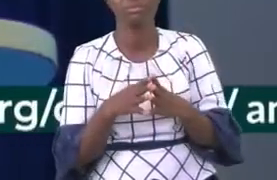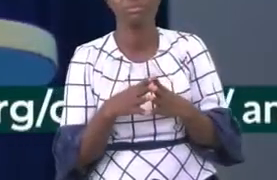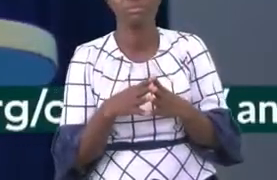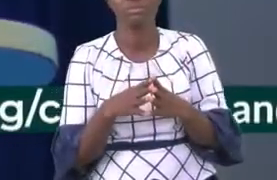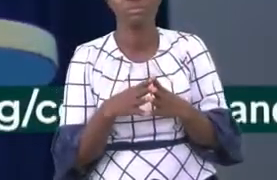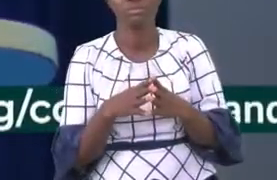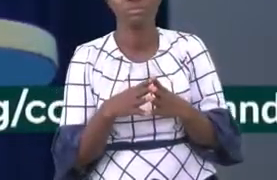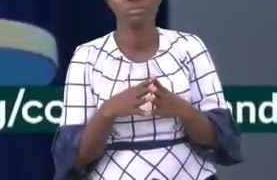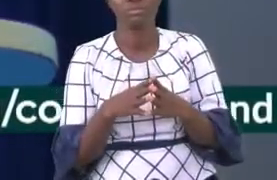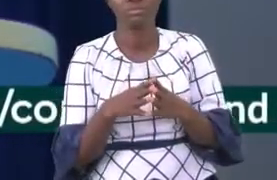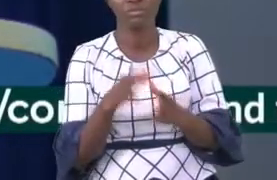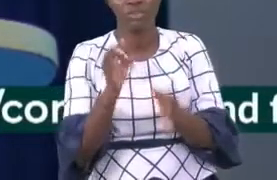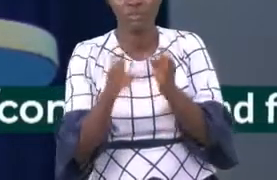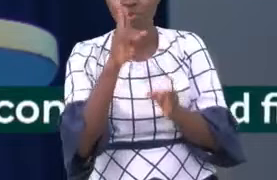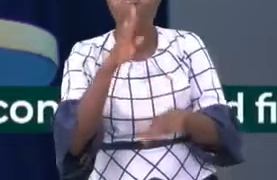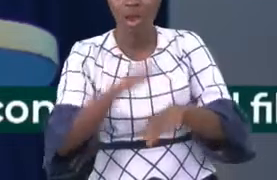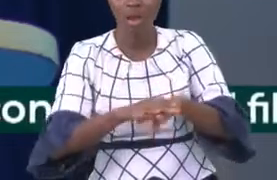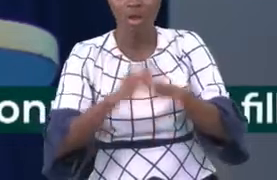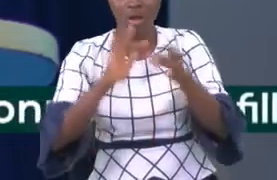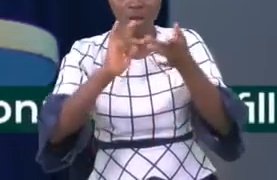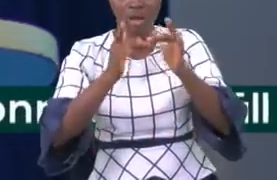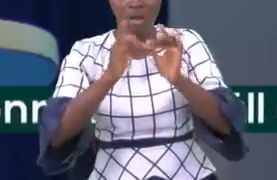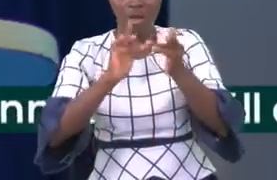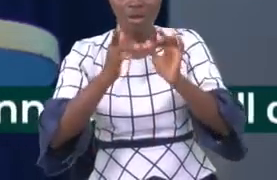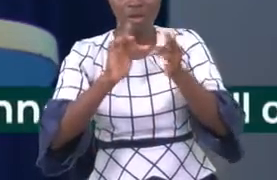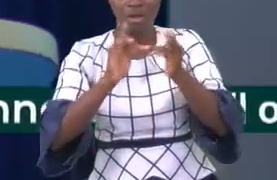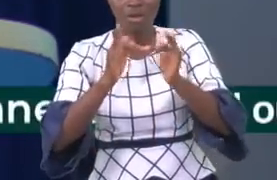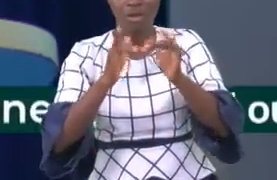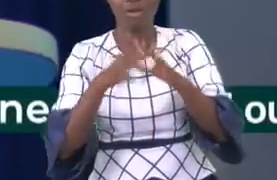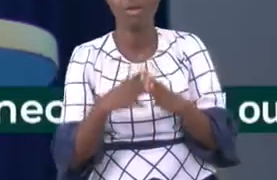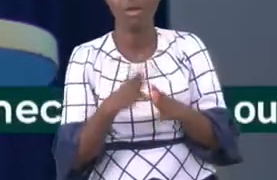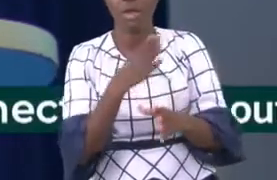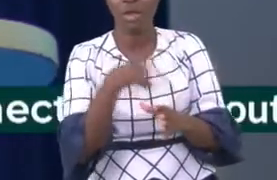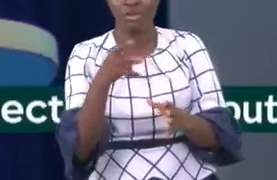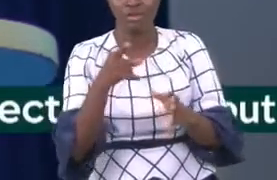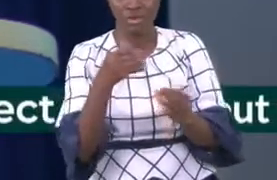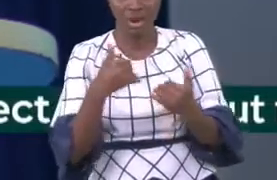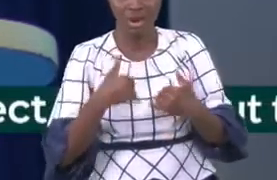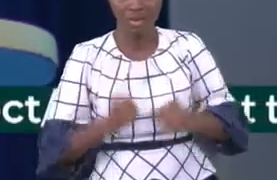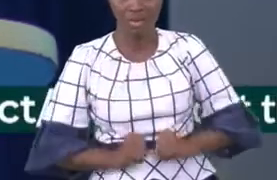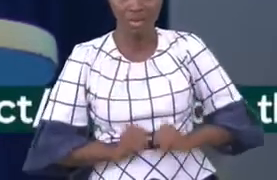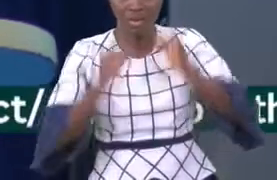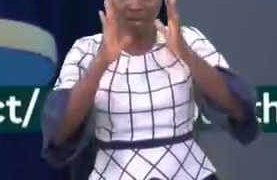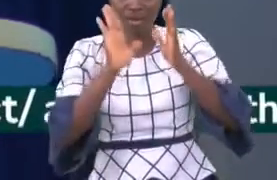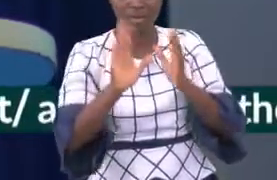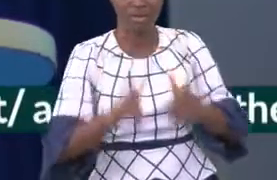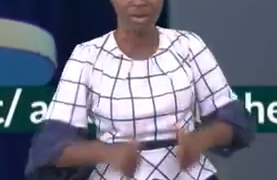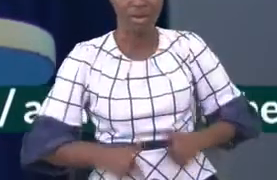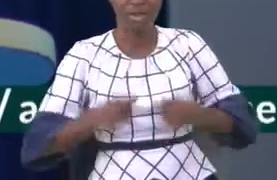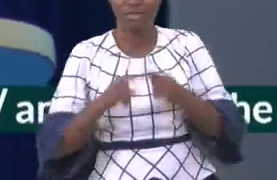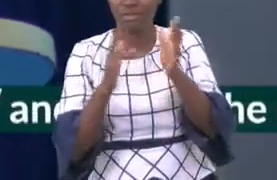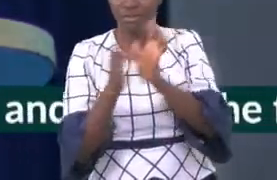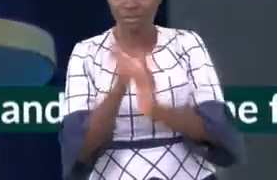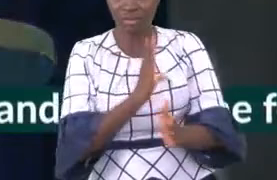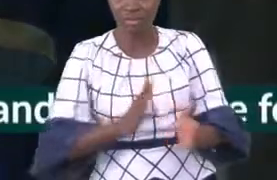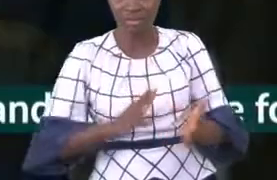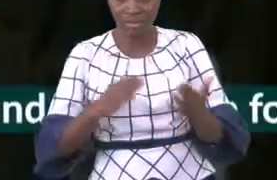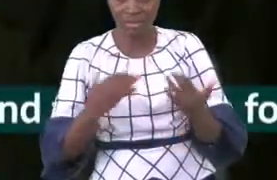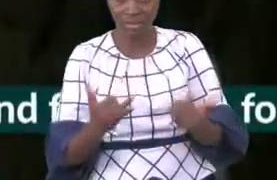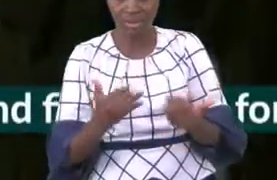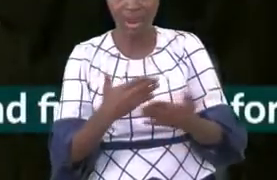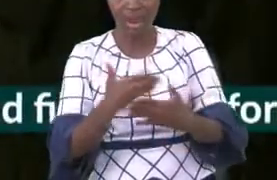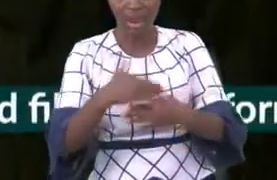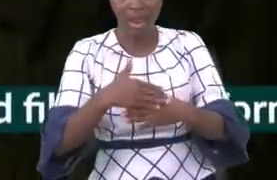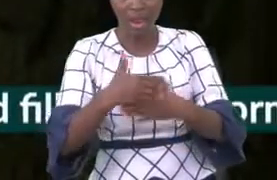and you gave your life to Christ after the pastor's message, there's a link right now displayed on your screen.